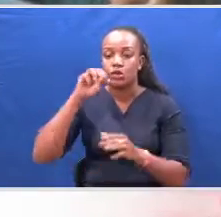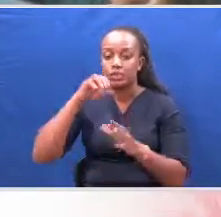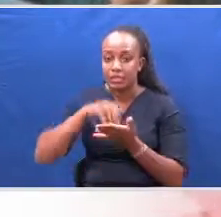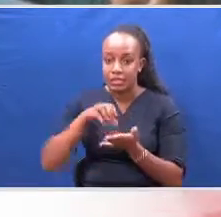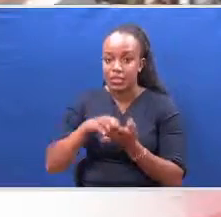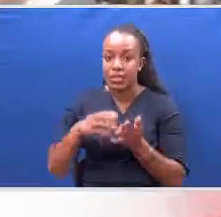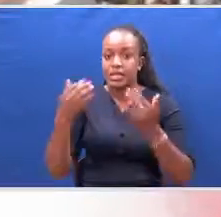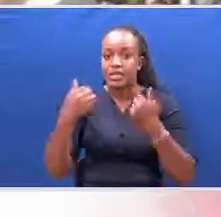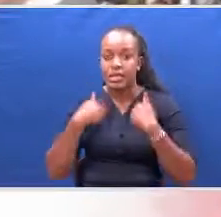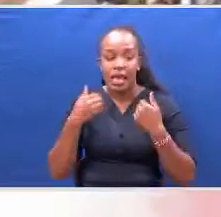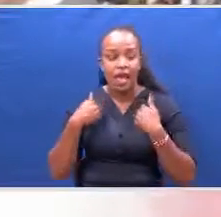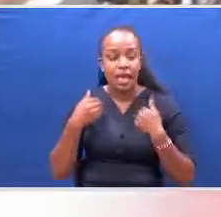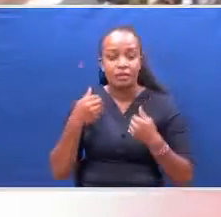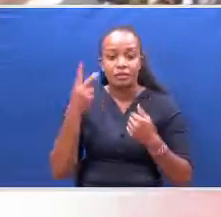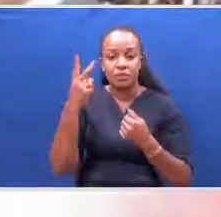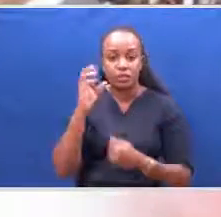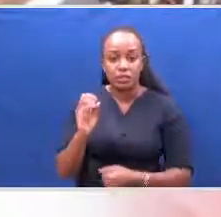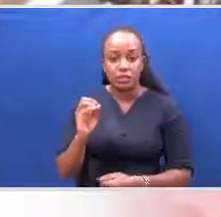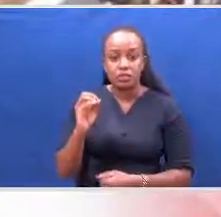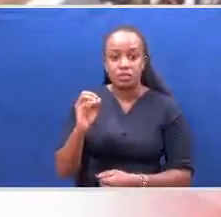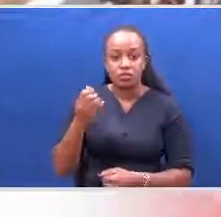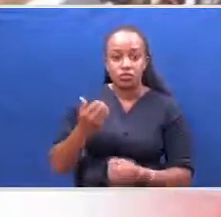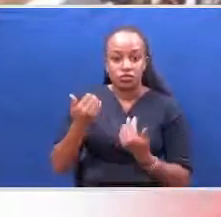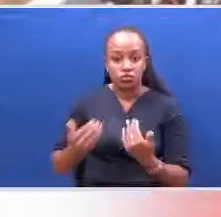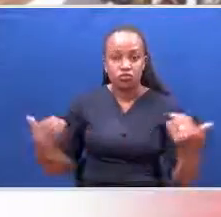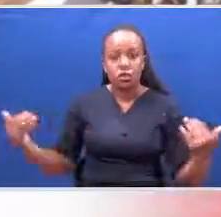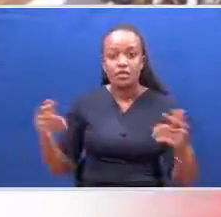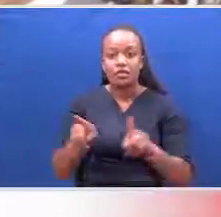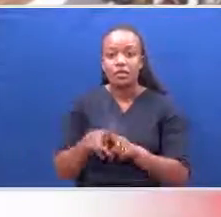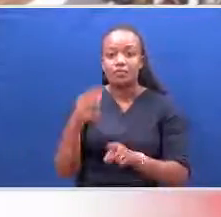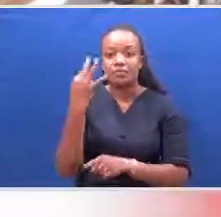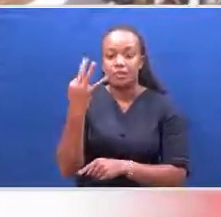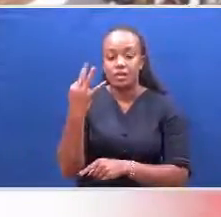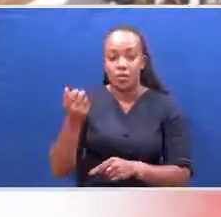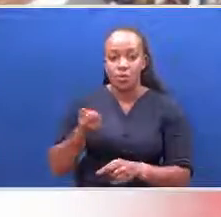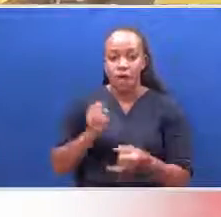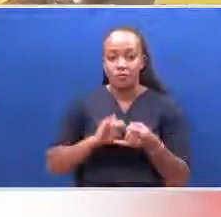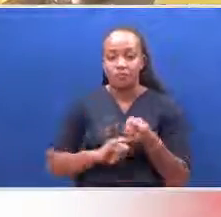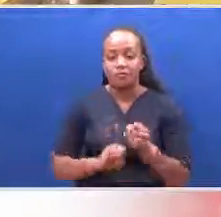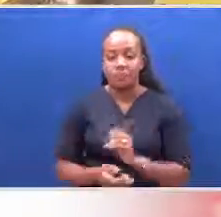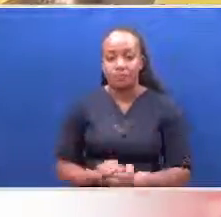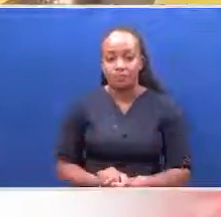than 20 children. Sharon Baranga, TV 47.